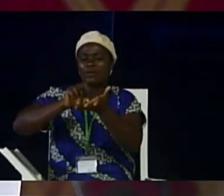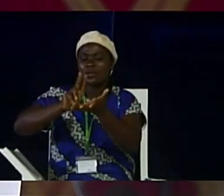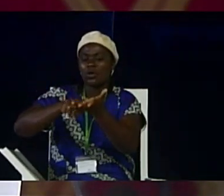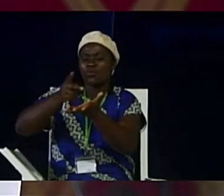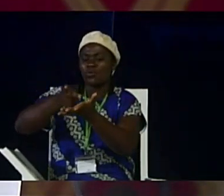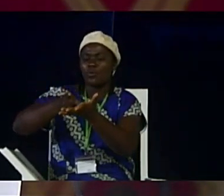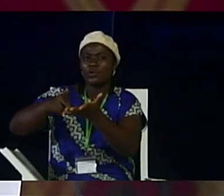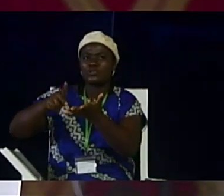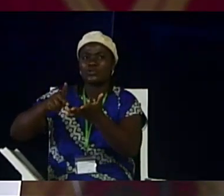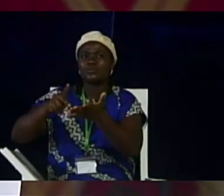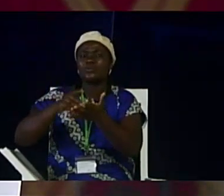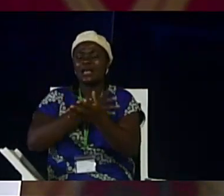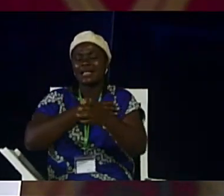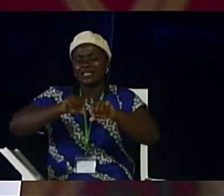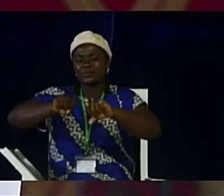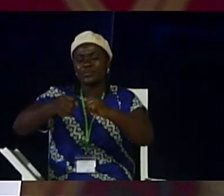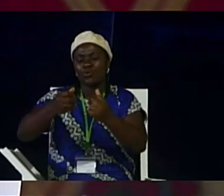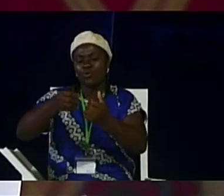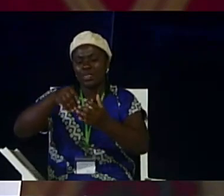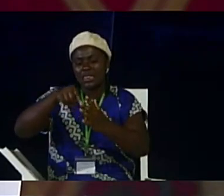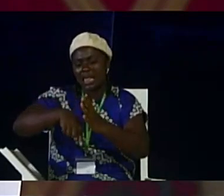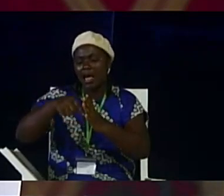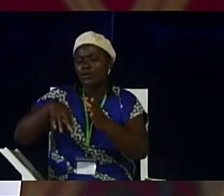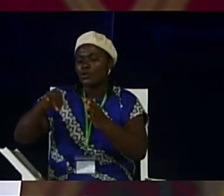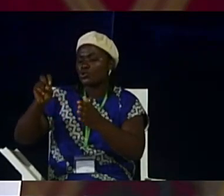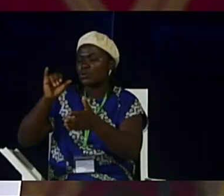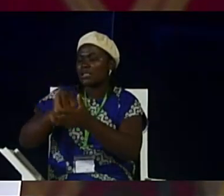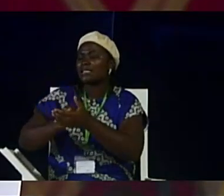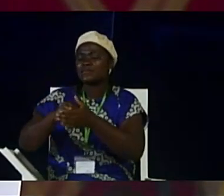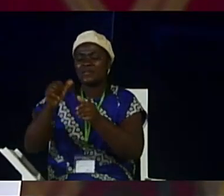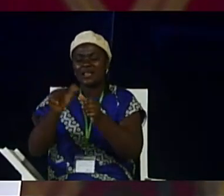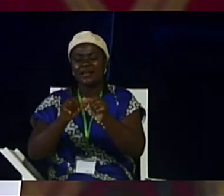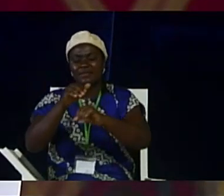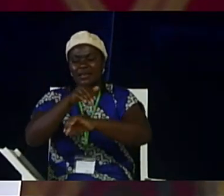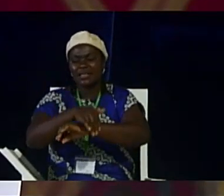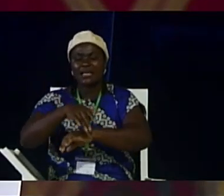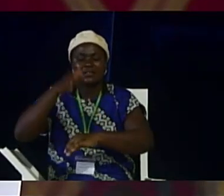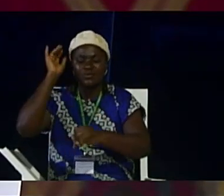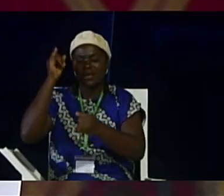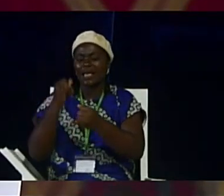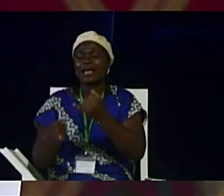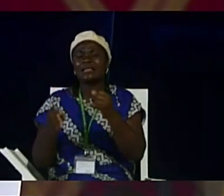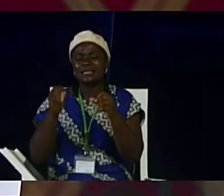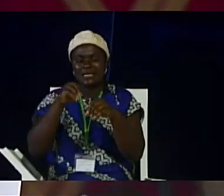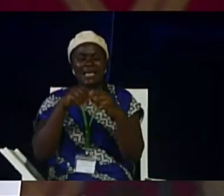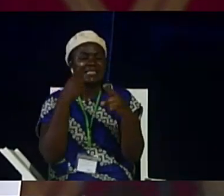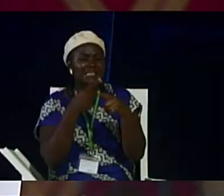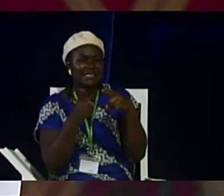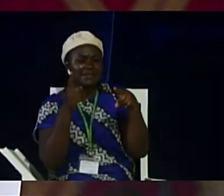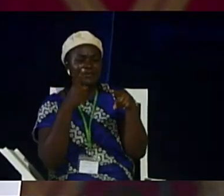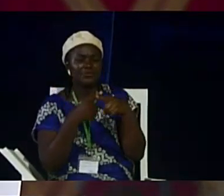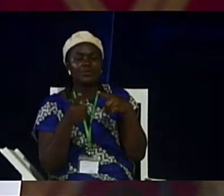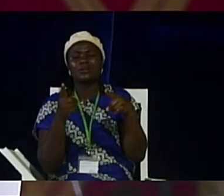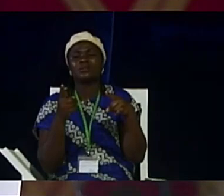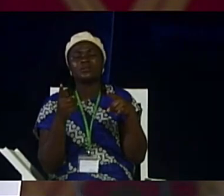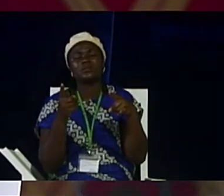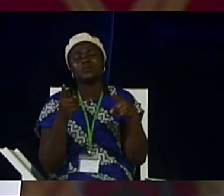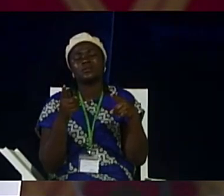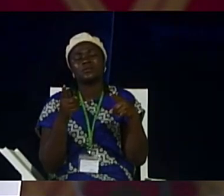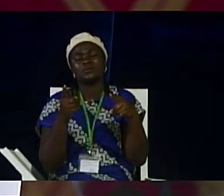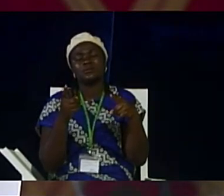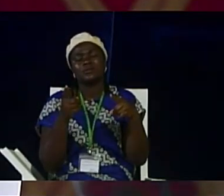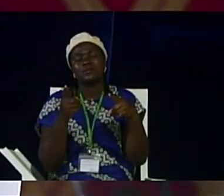then broke it down so that each night would have a different concept and